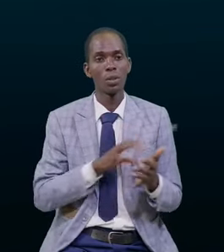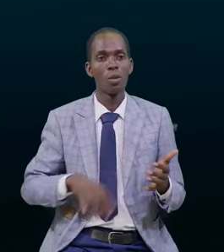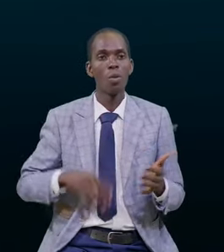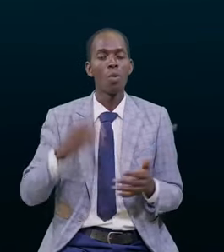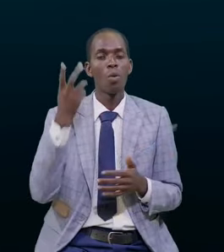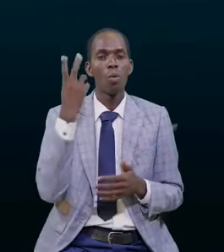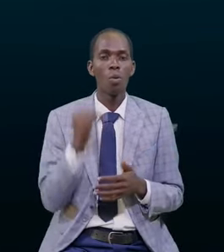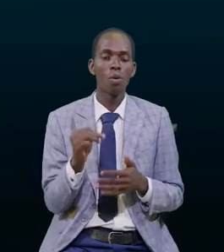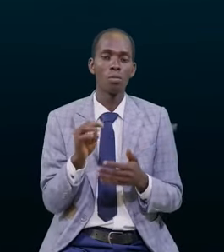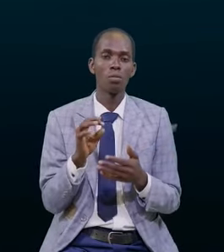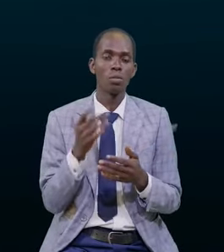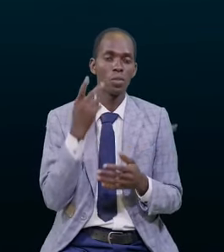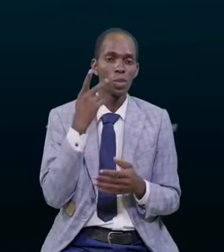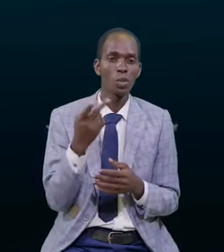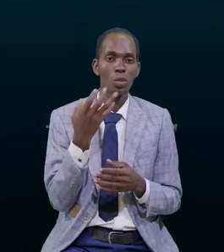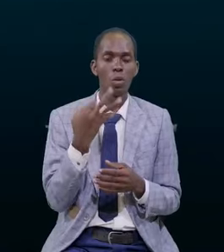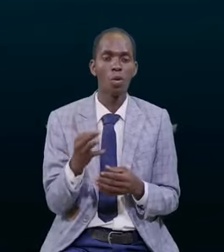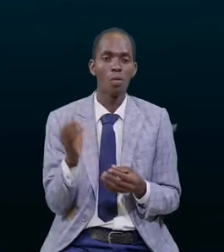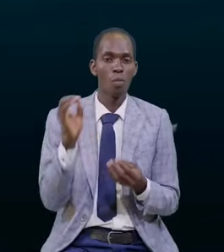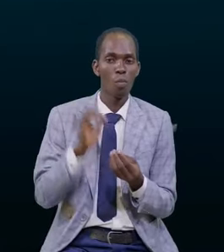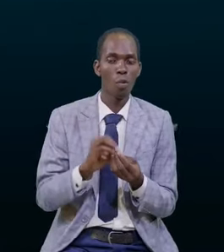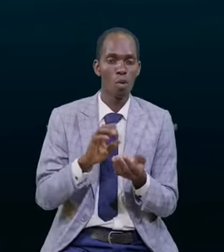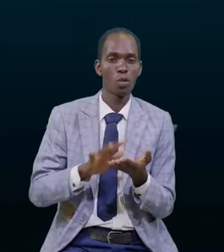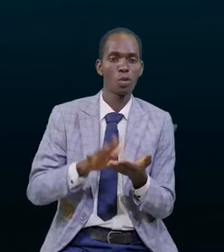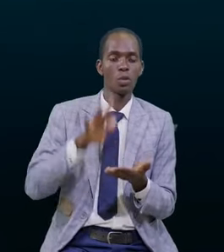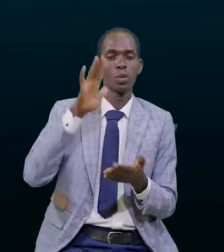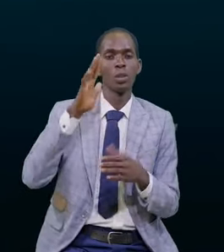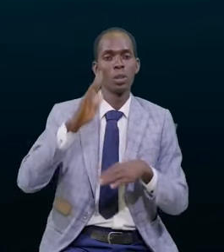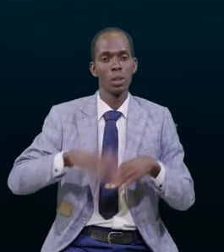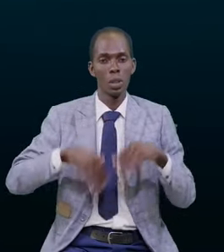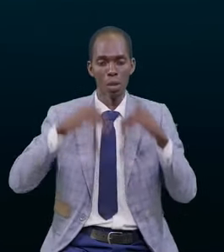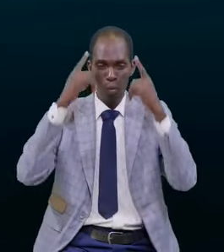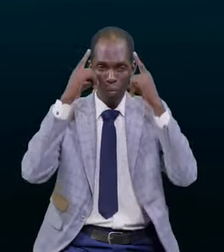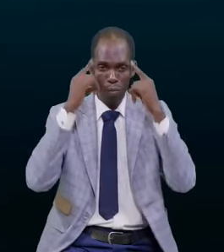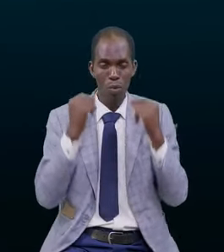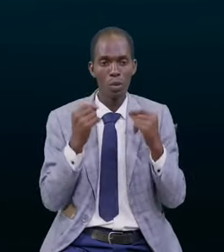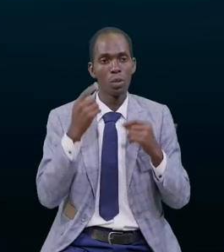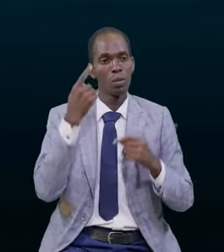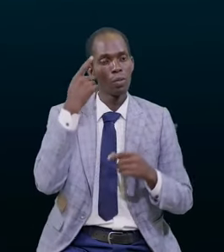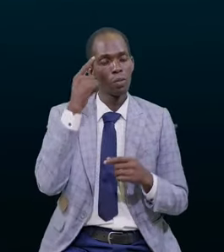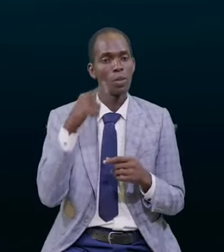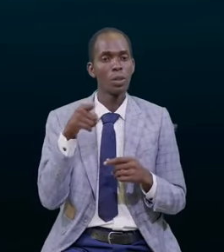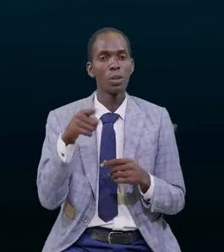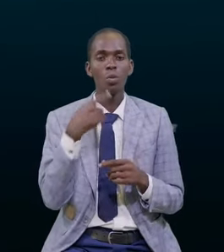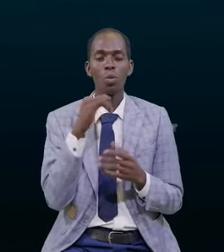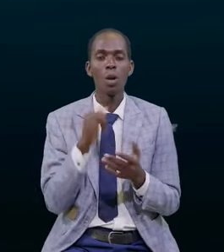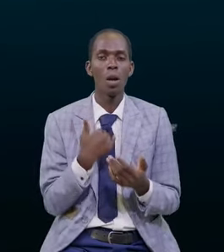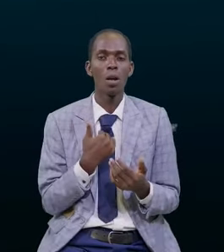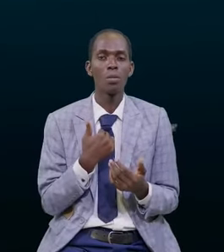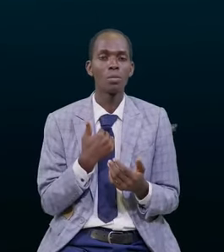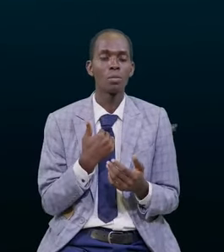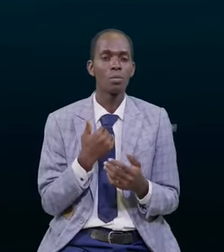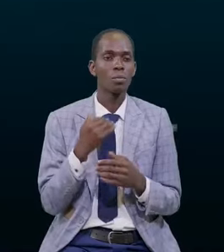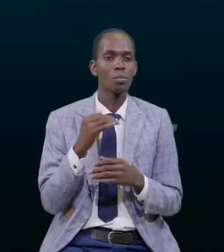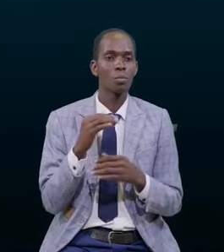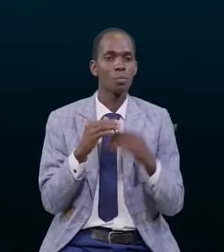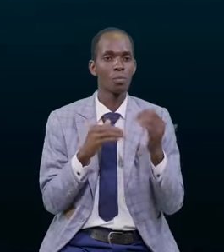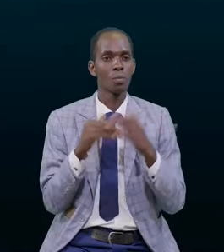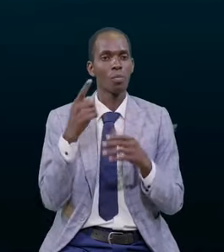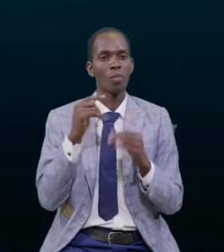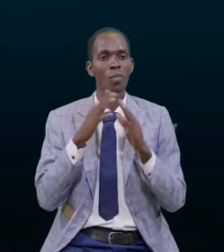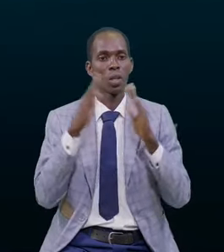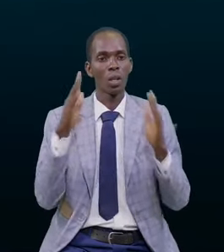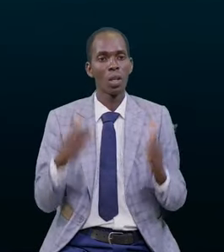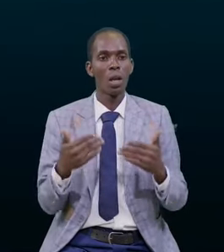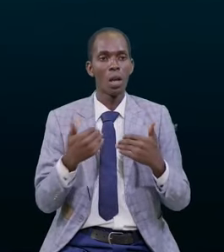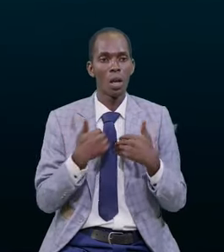Glory than Moses in as much as he who had builded the house has more honor than the house for